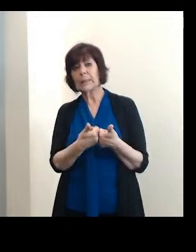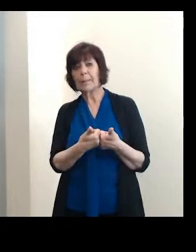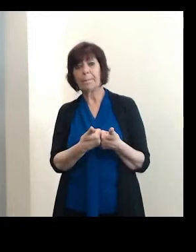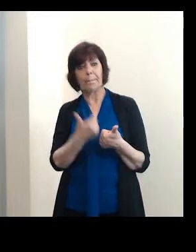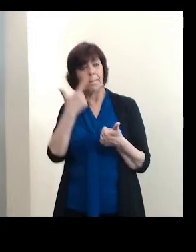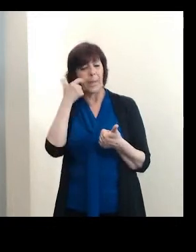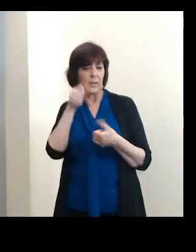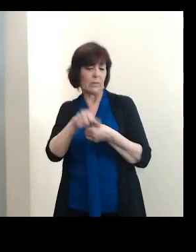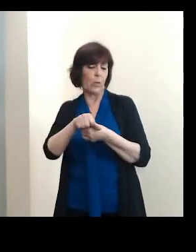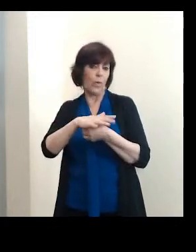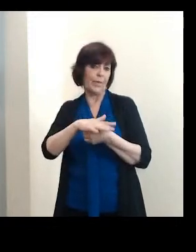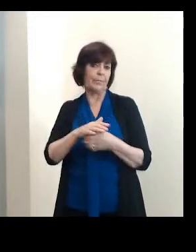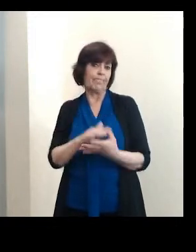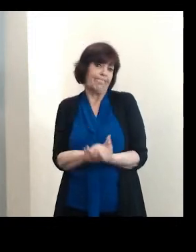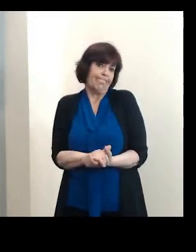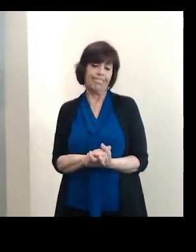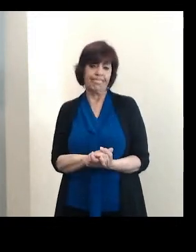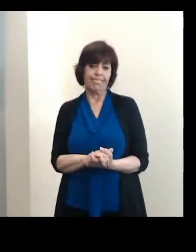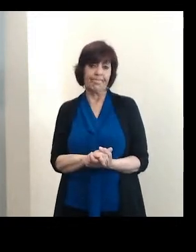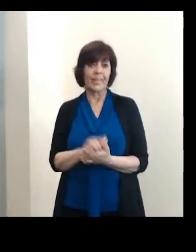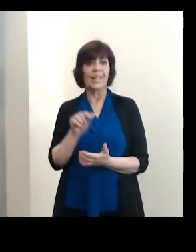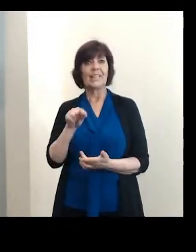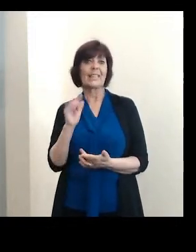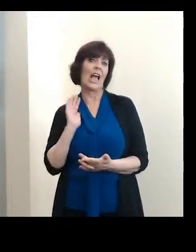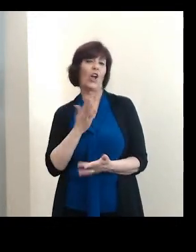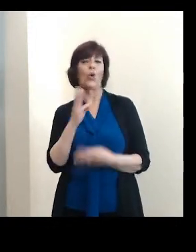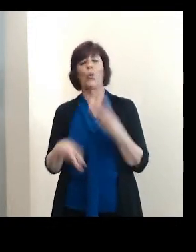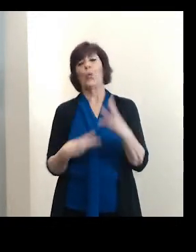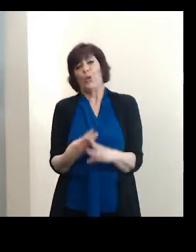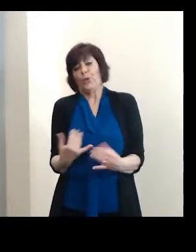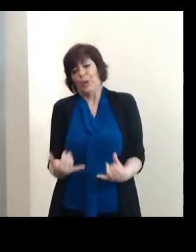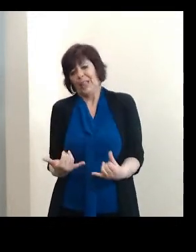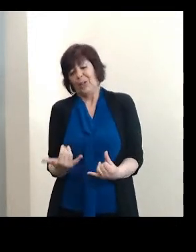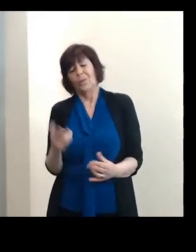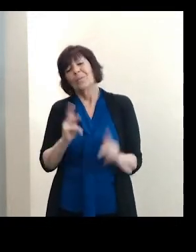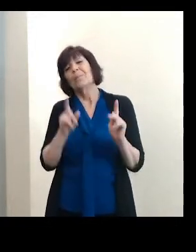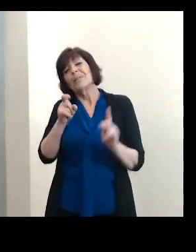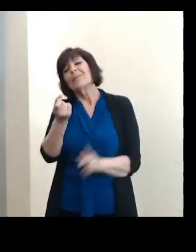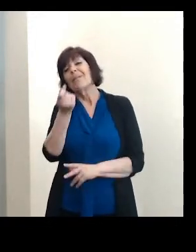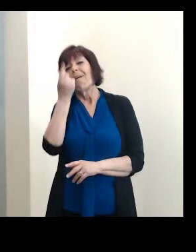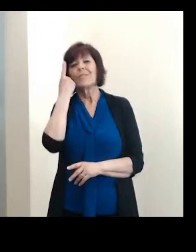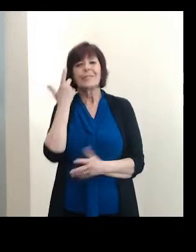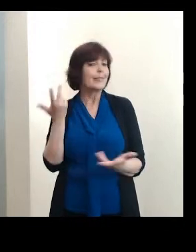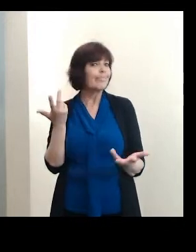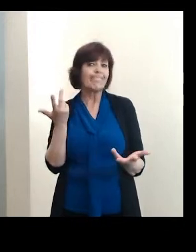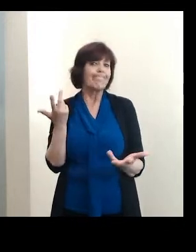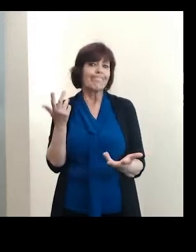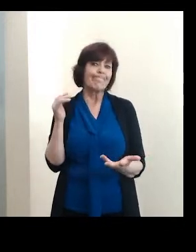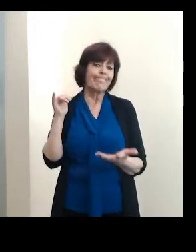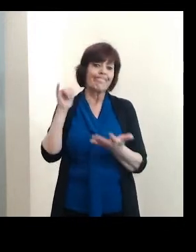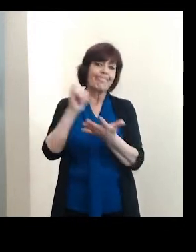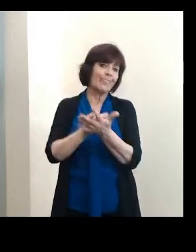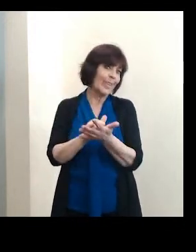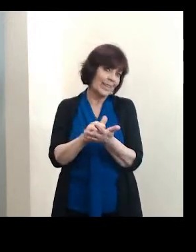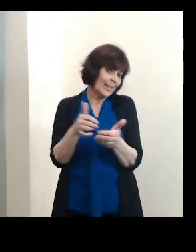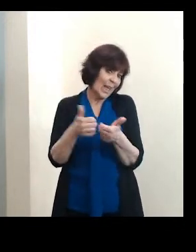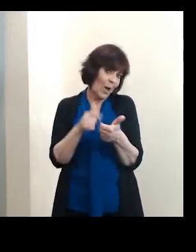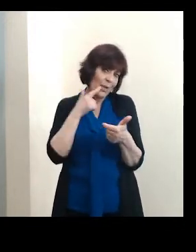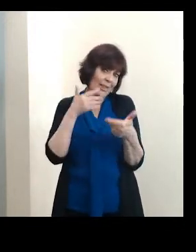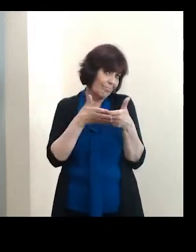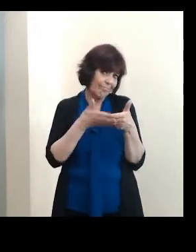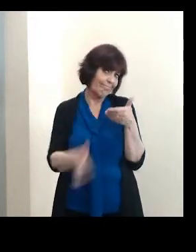due to COVID. It's just the world we live in, and I think people need to understand that that's what we're going to be dealing as we go